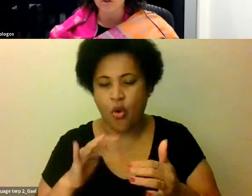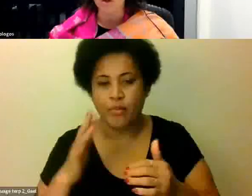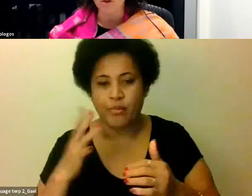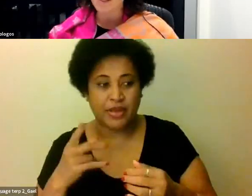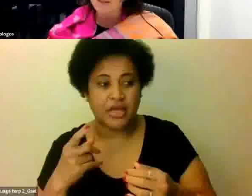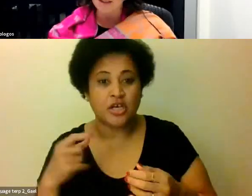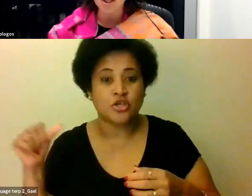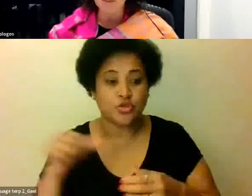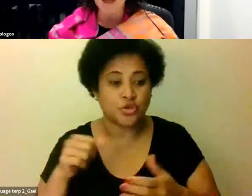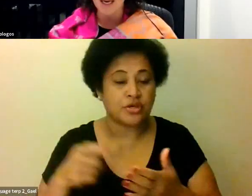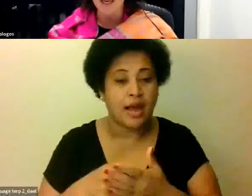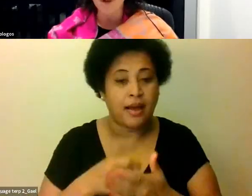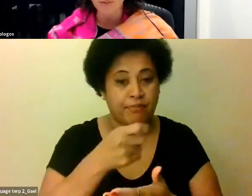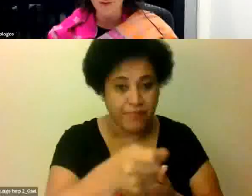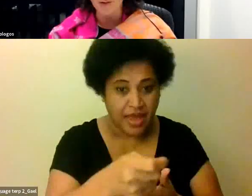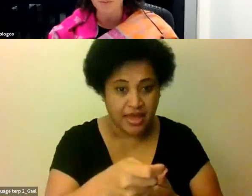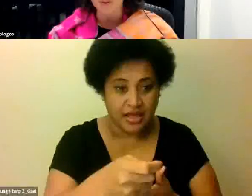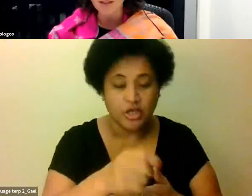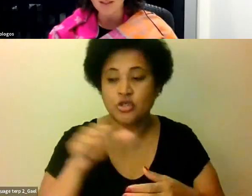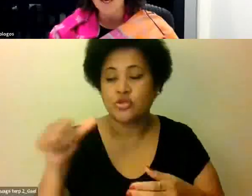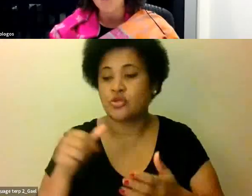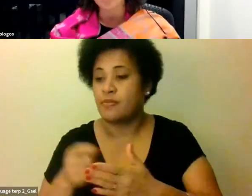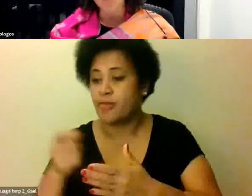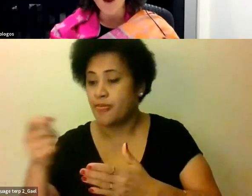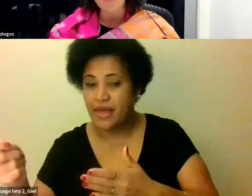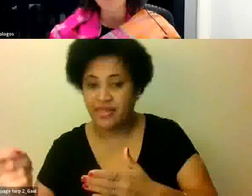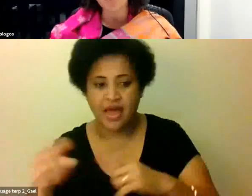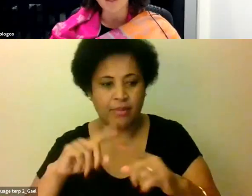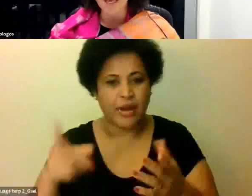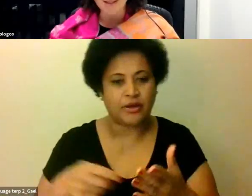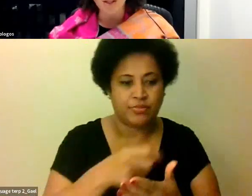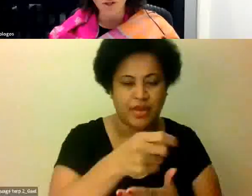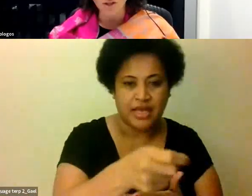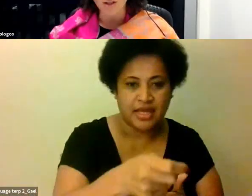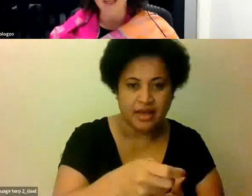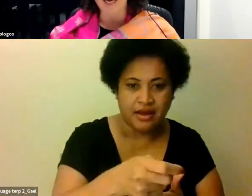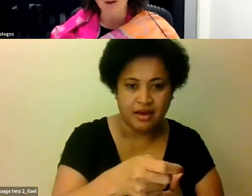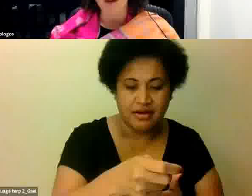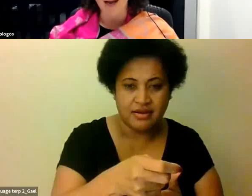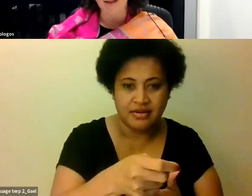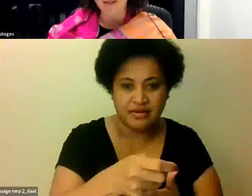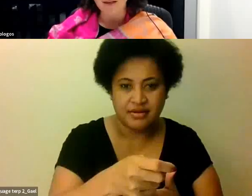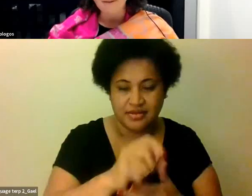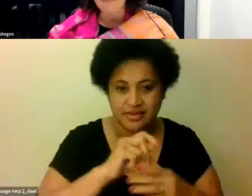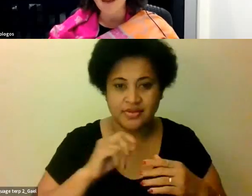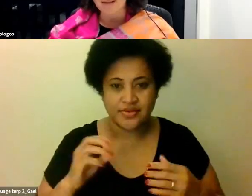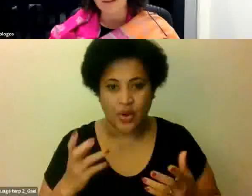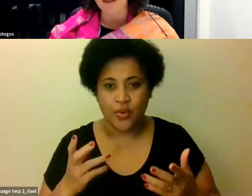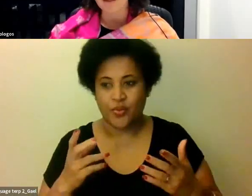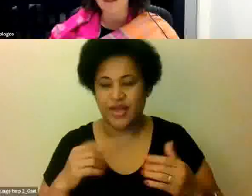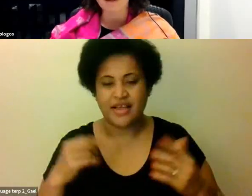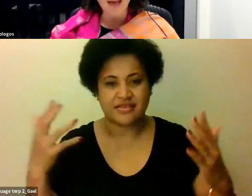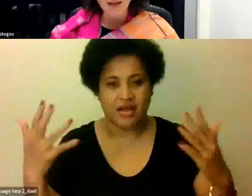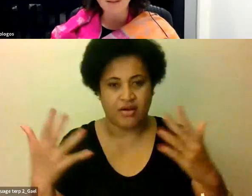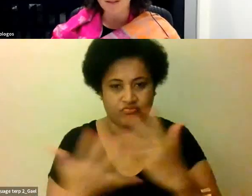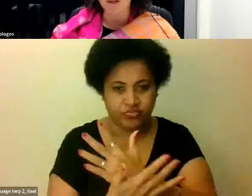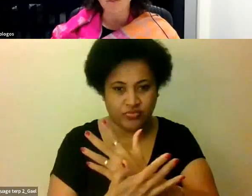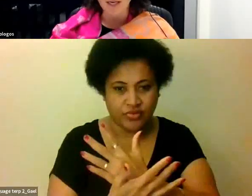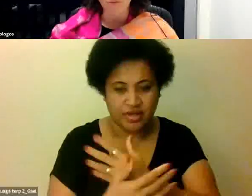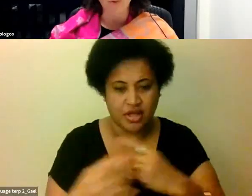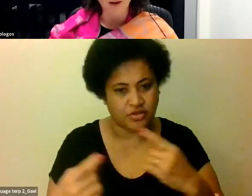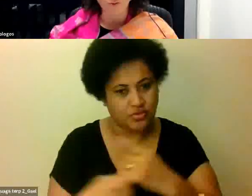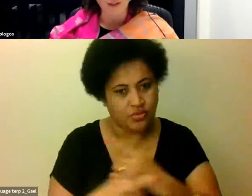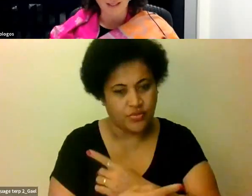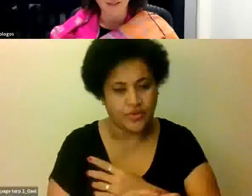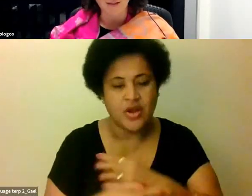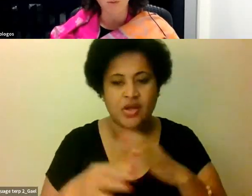them recouped is a legitimate aim of a government, but the way that it was executed and carried out meant that thousands of